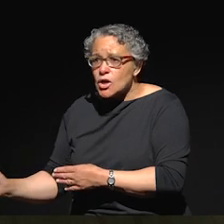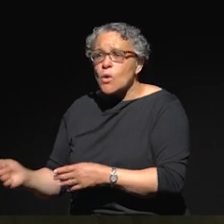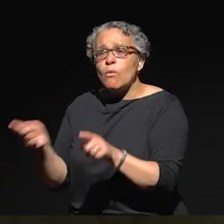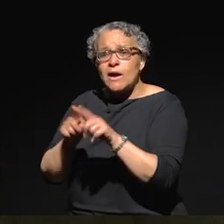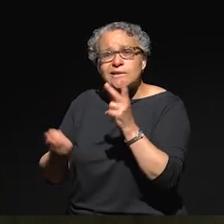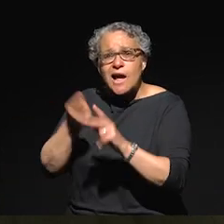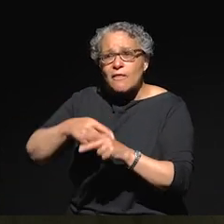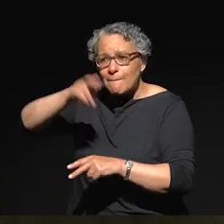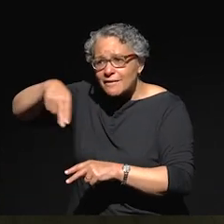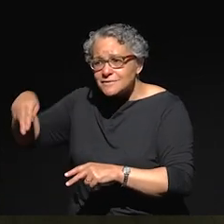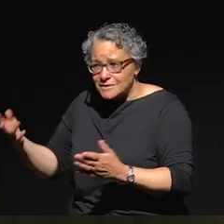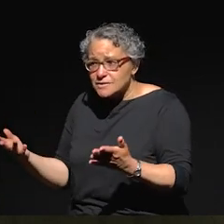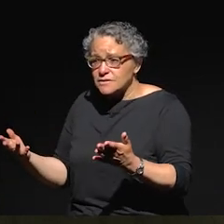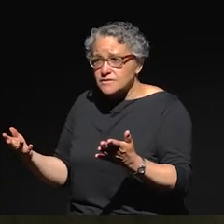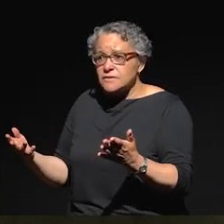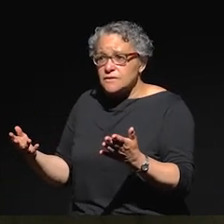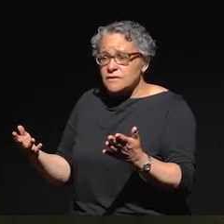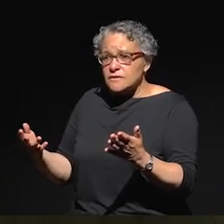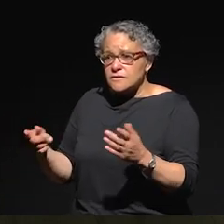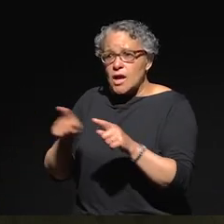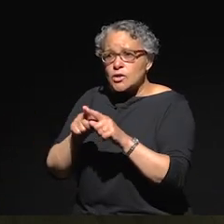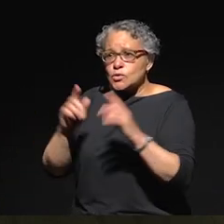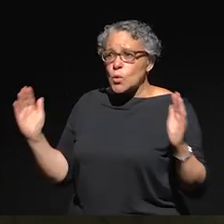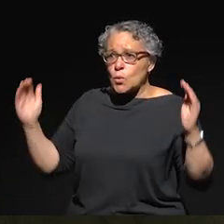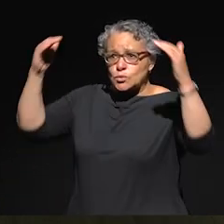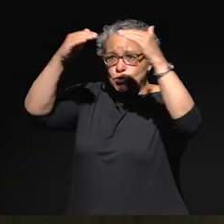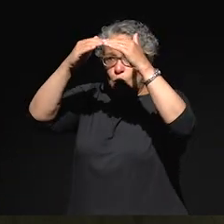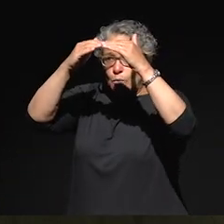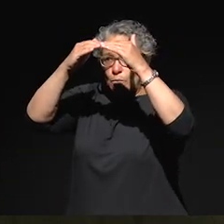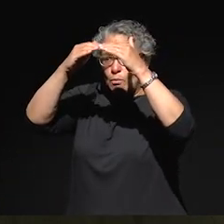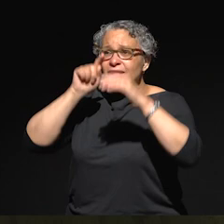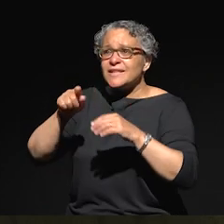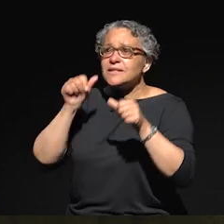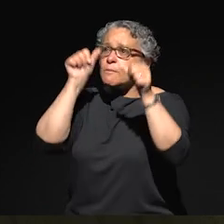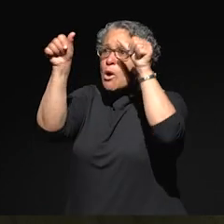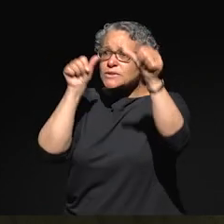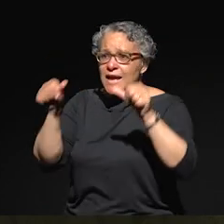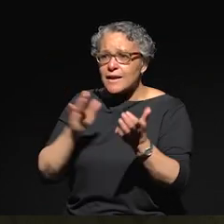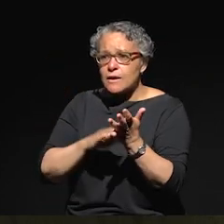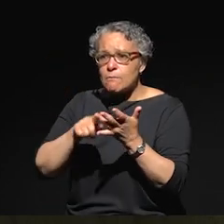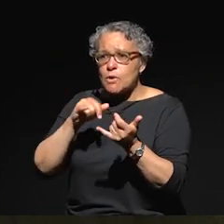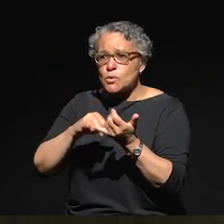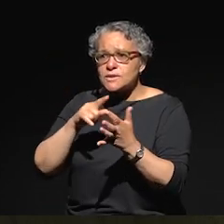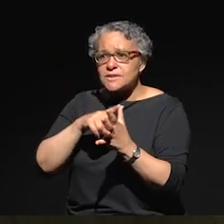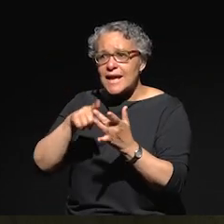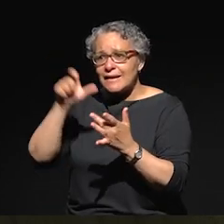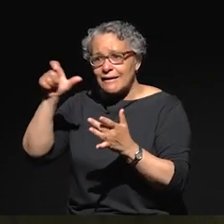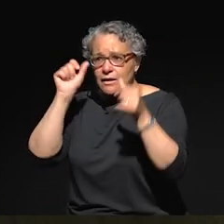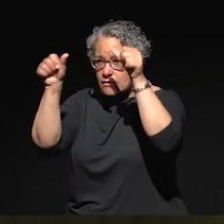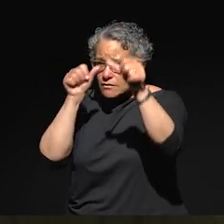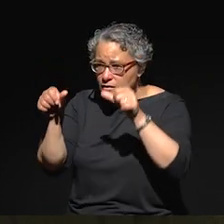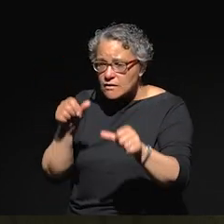painting, and also eventually the dome, which I'll get to in a minute, which is mosaic. All of this is Raphael. These tombs,